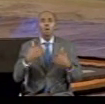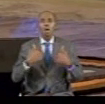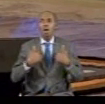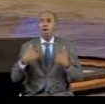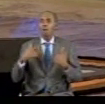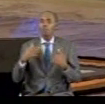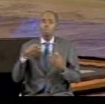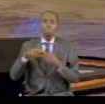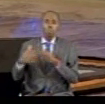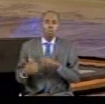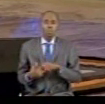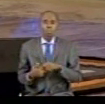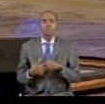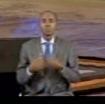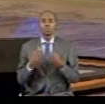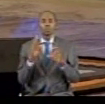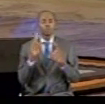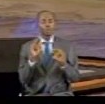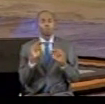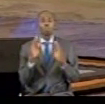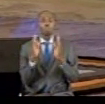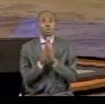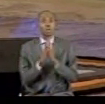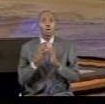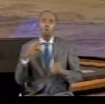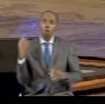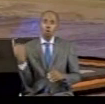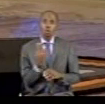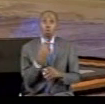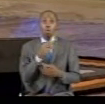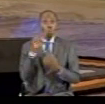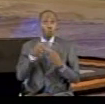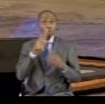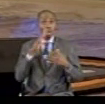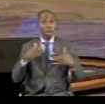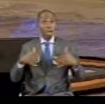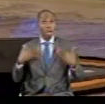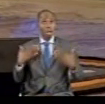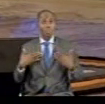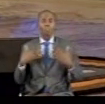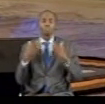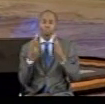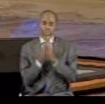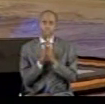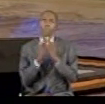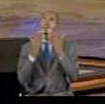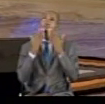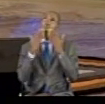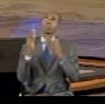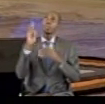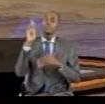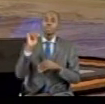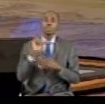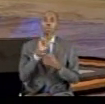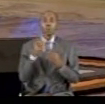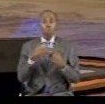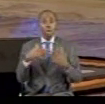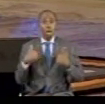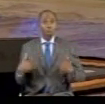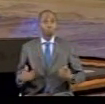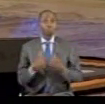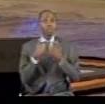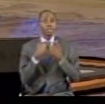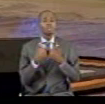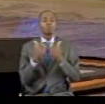wall, always. When you are happy, pray, thank him. When it's a challenge, pray